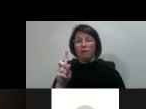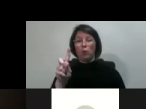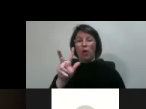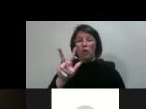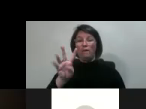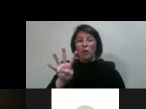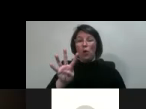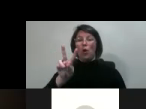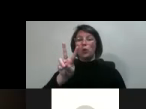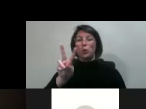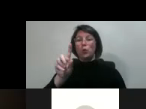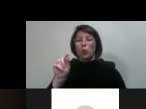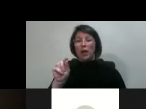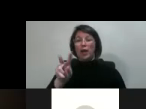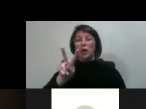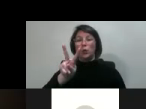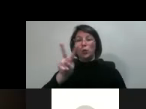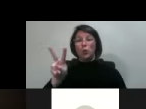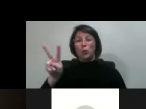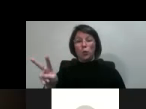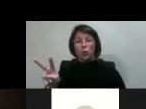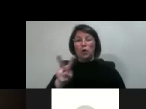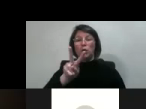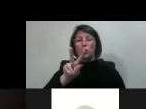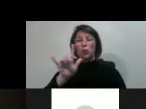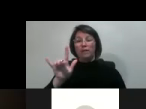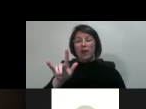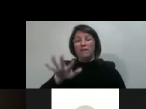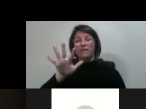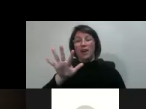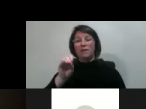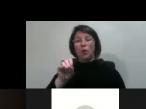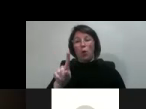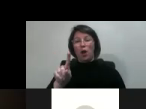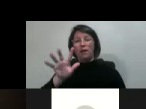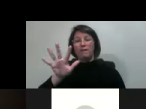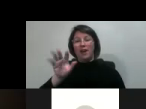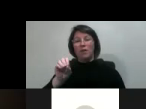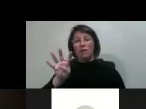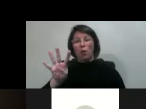134, 220, 222, 225, 501 and